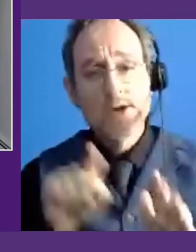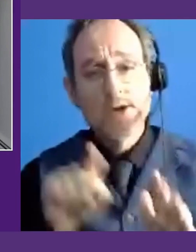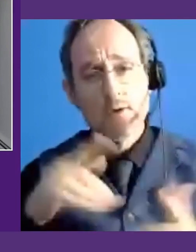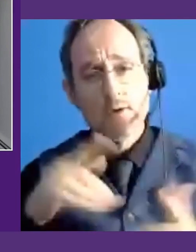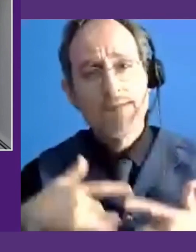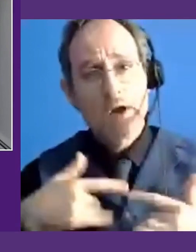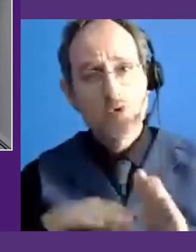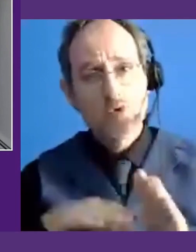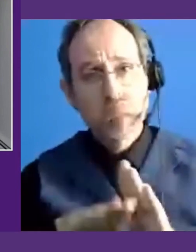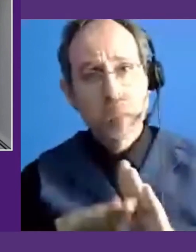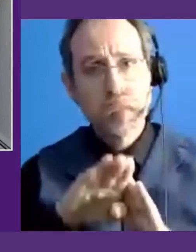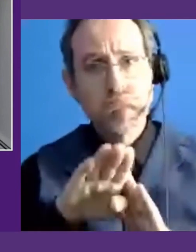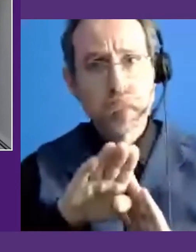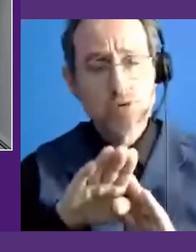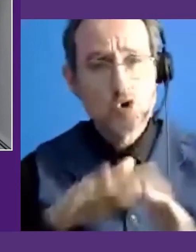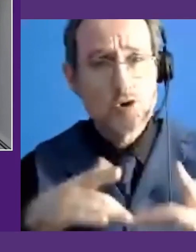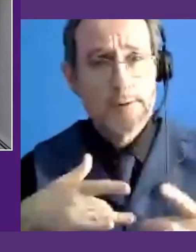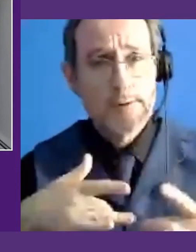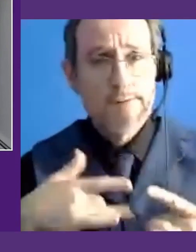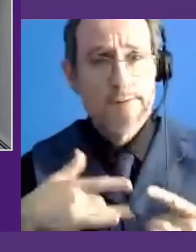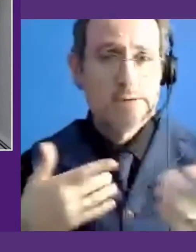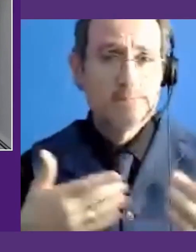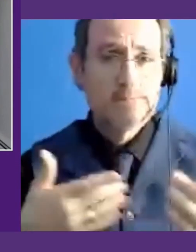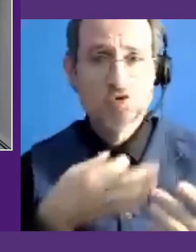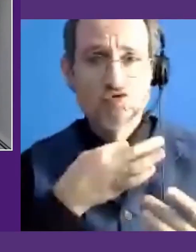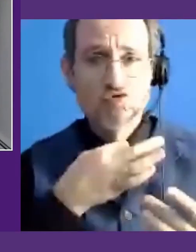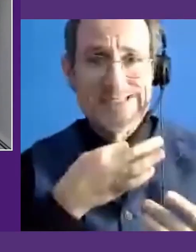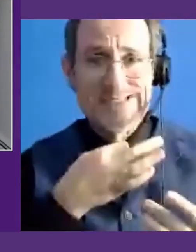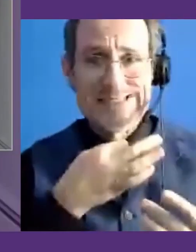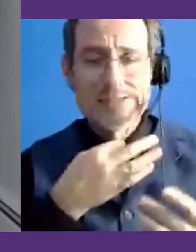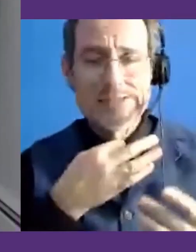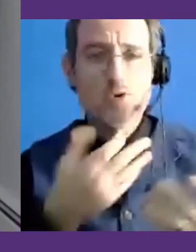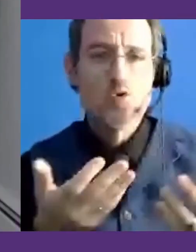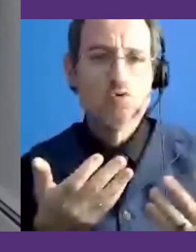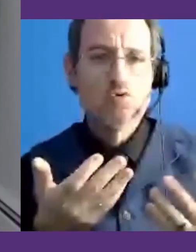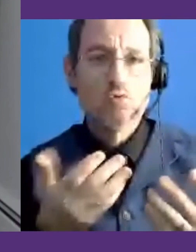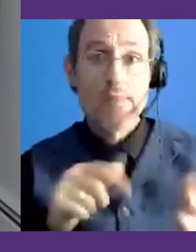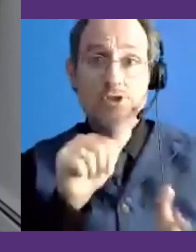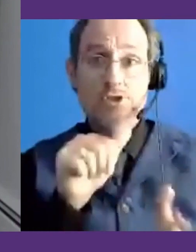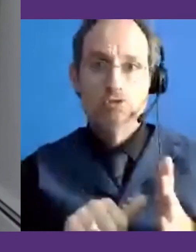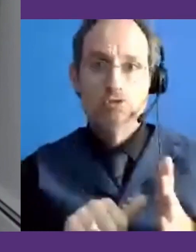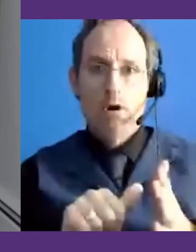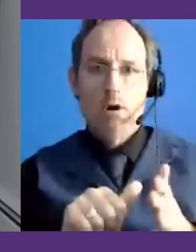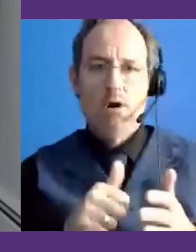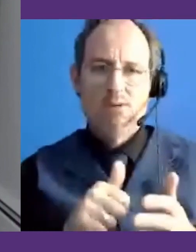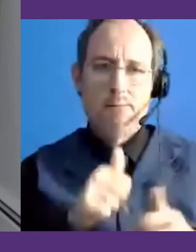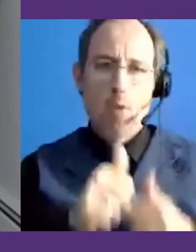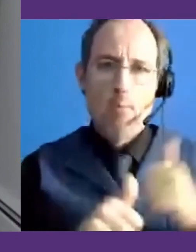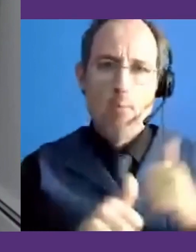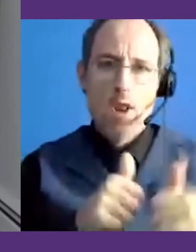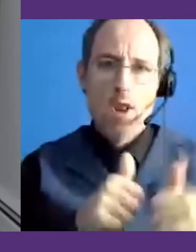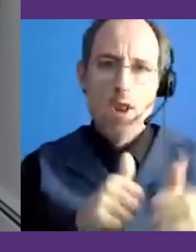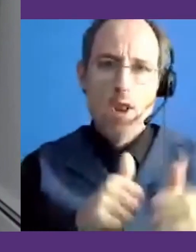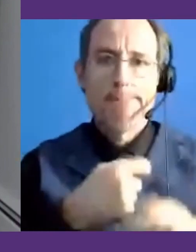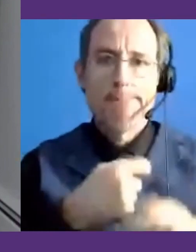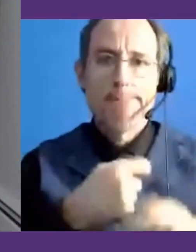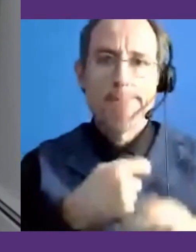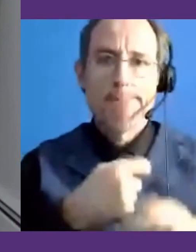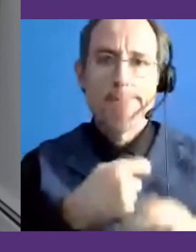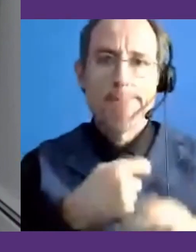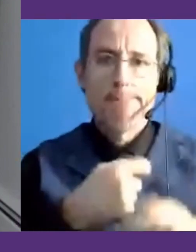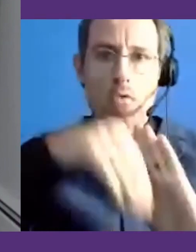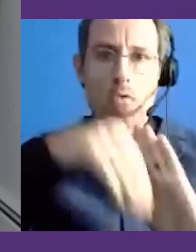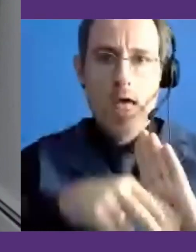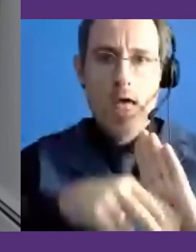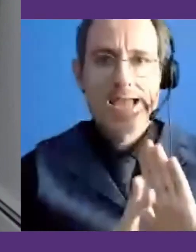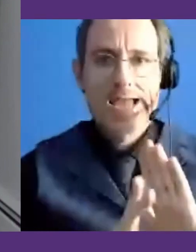it's a fashionable thing maybe? Well, I can tell you this, Mark. Part of my training is as a psychotherapist,